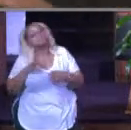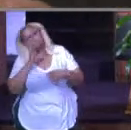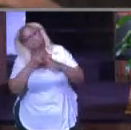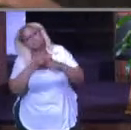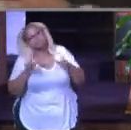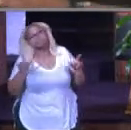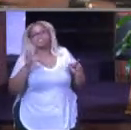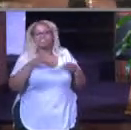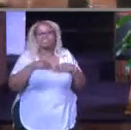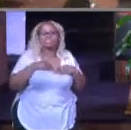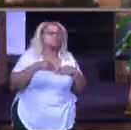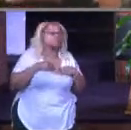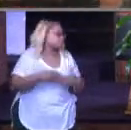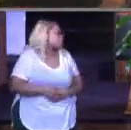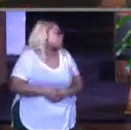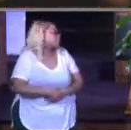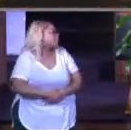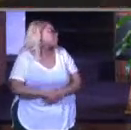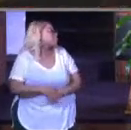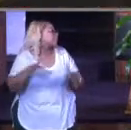Ghost. Receive,